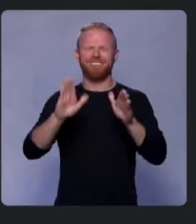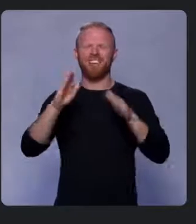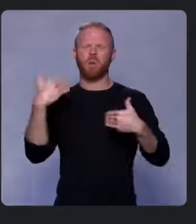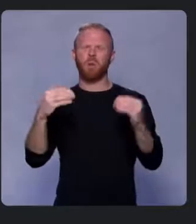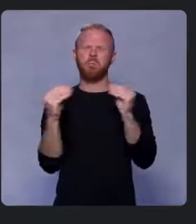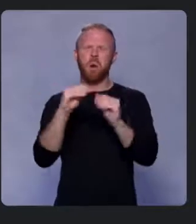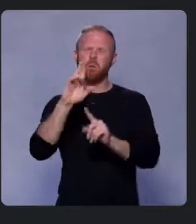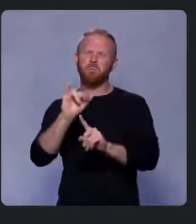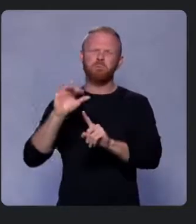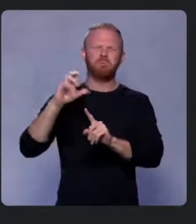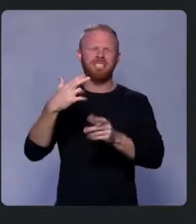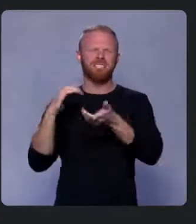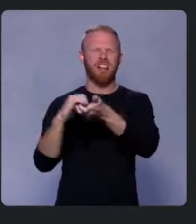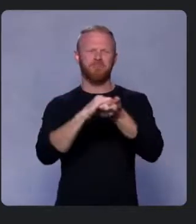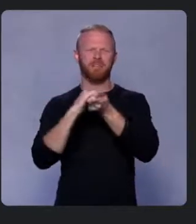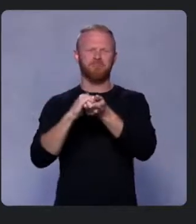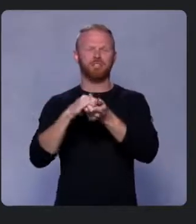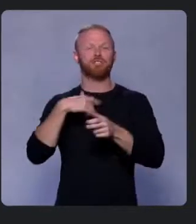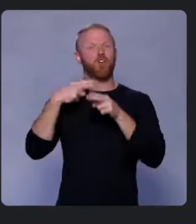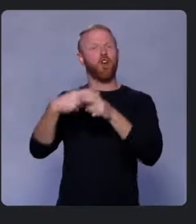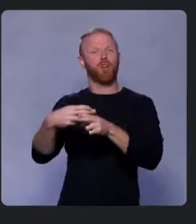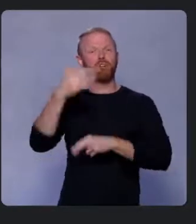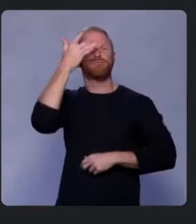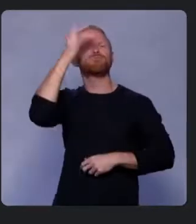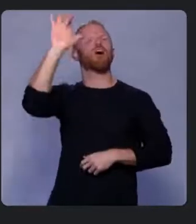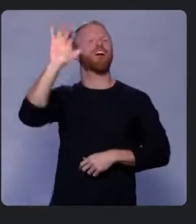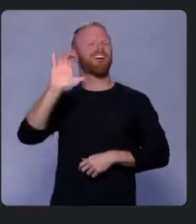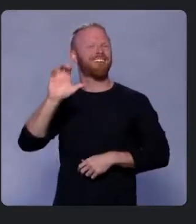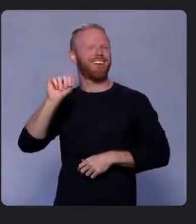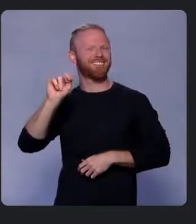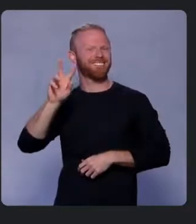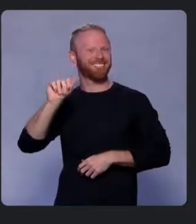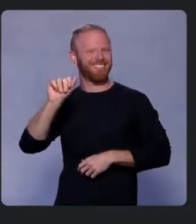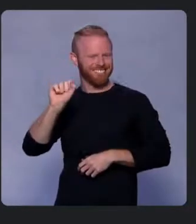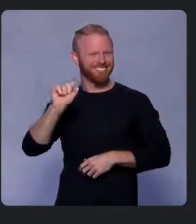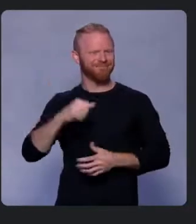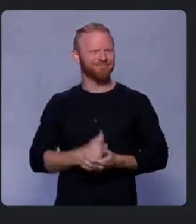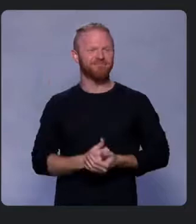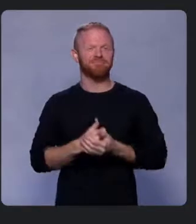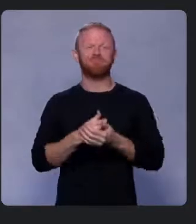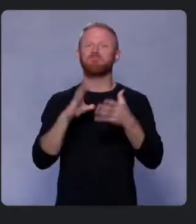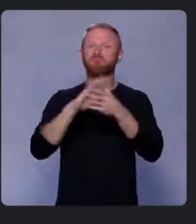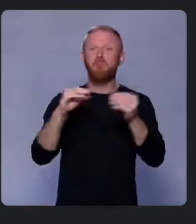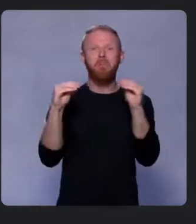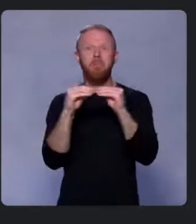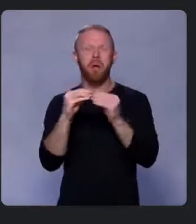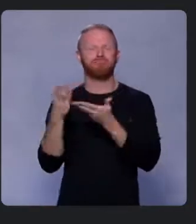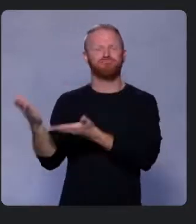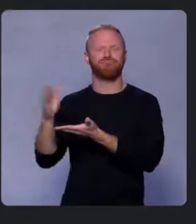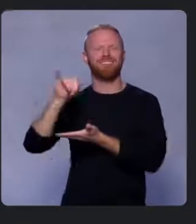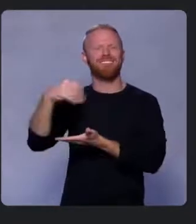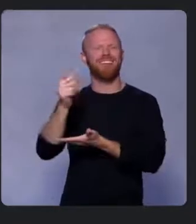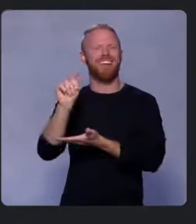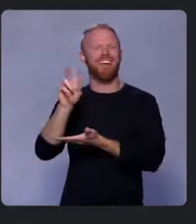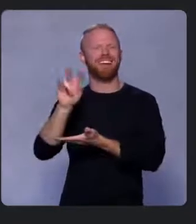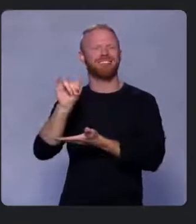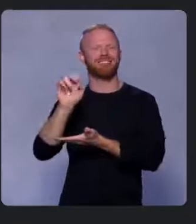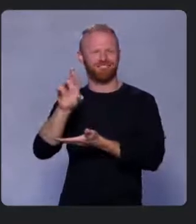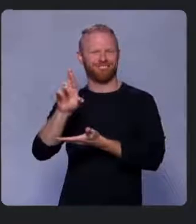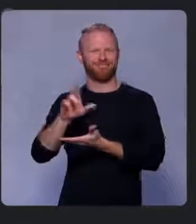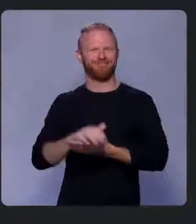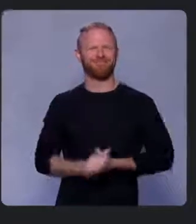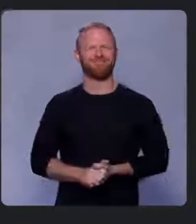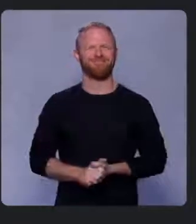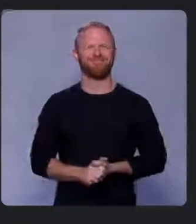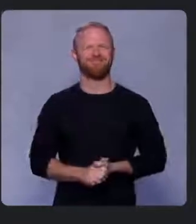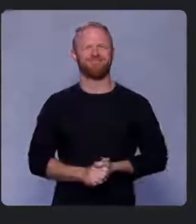collaboration. We call this Smart Canvas. And to tell you more, here is Javier.